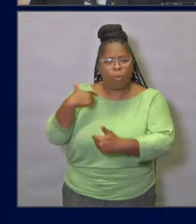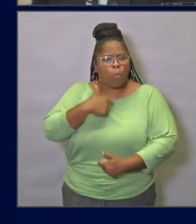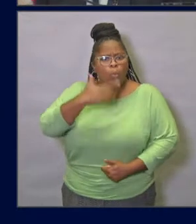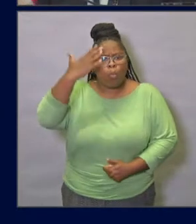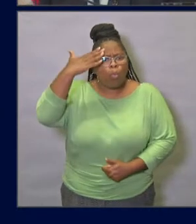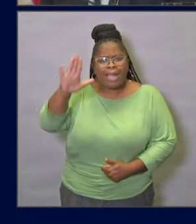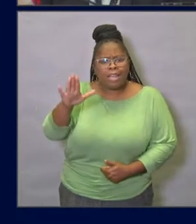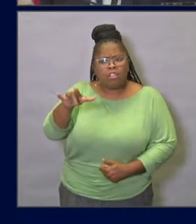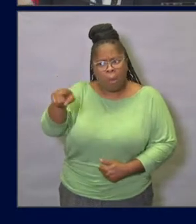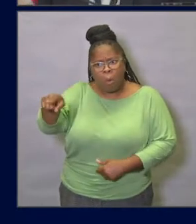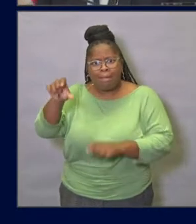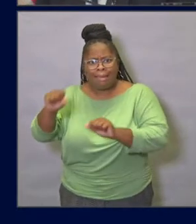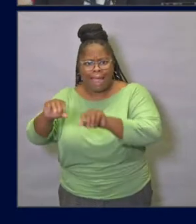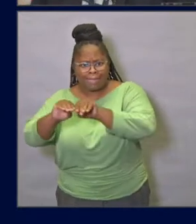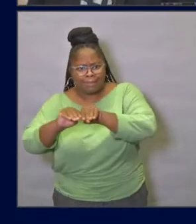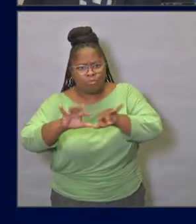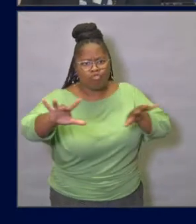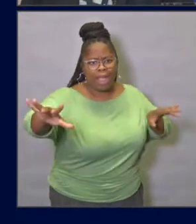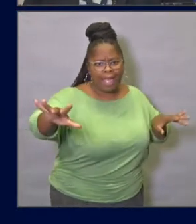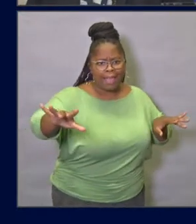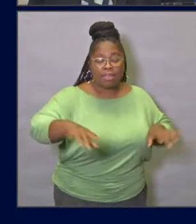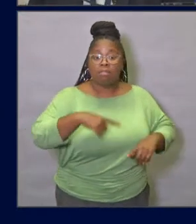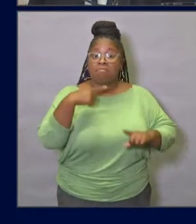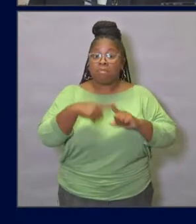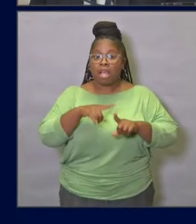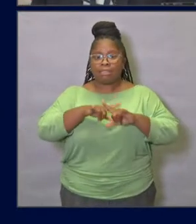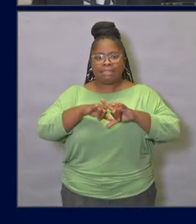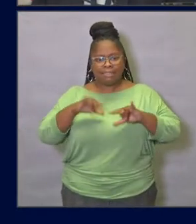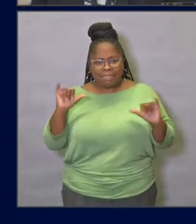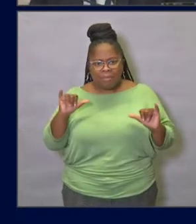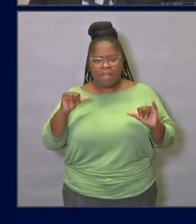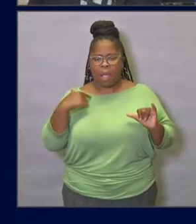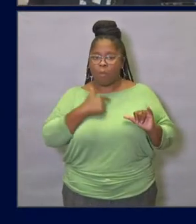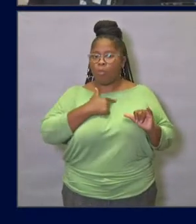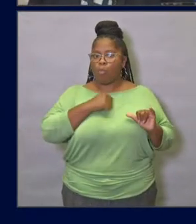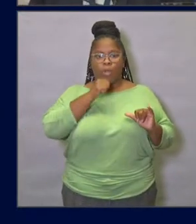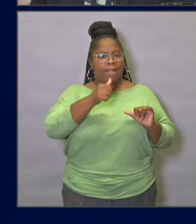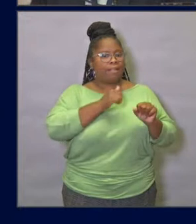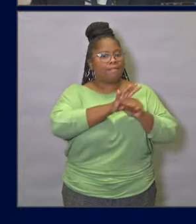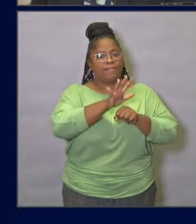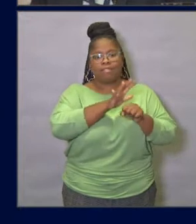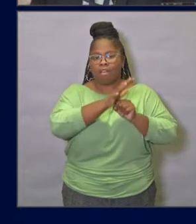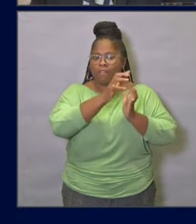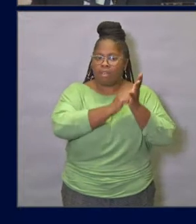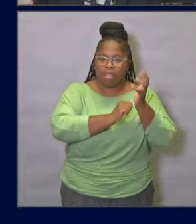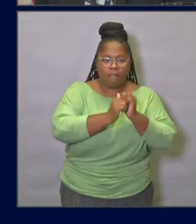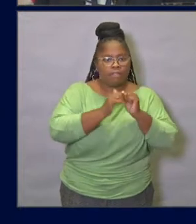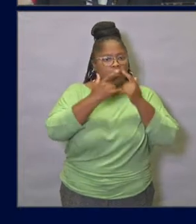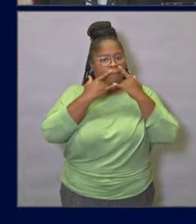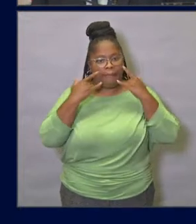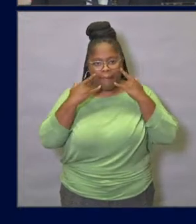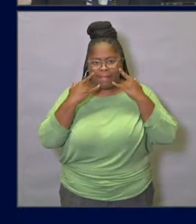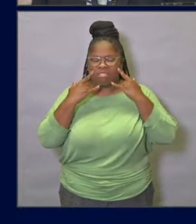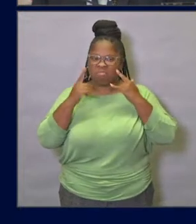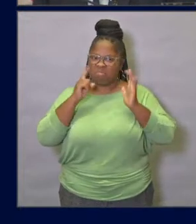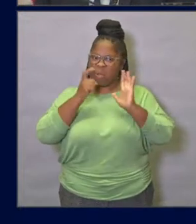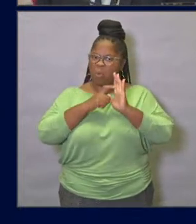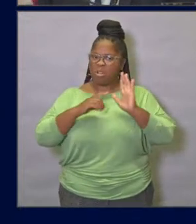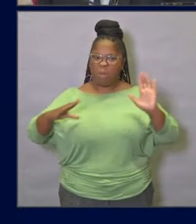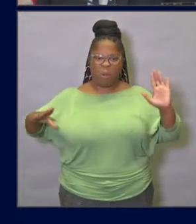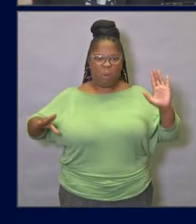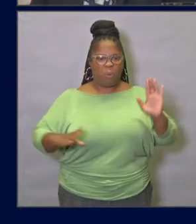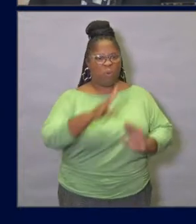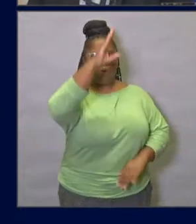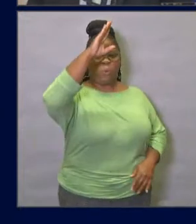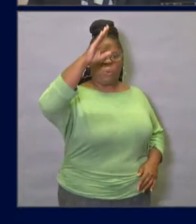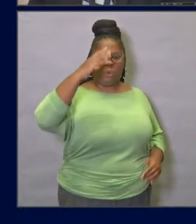shortage of personal protective equipment, we saw a spike in cases among healthcare workers, and it peaked at